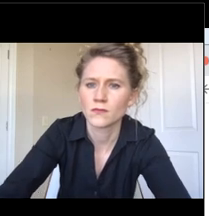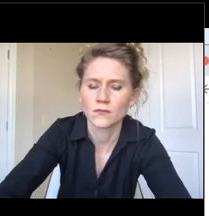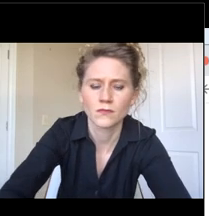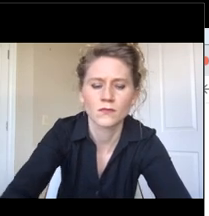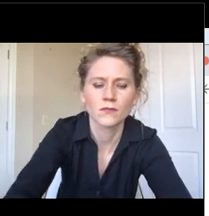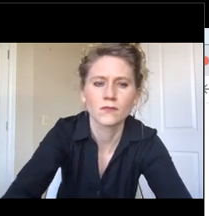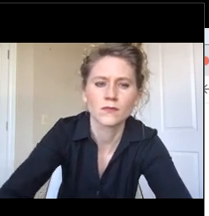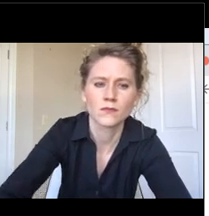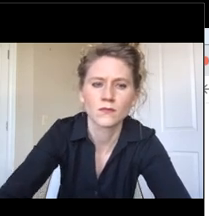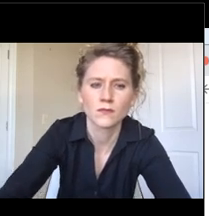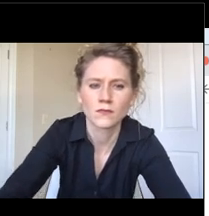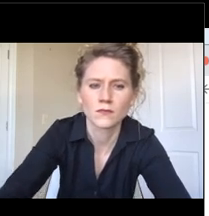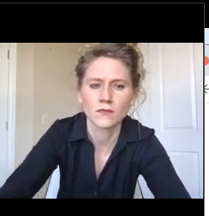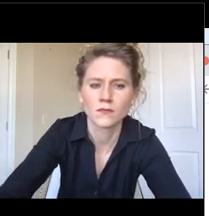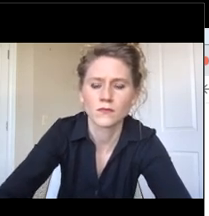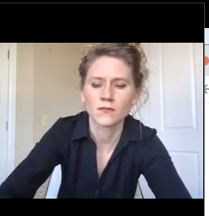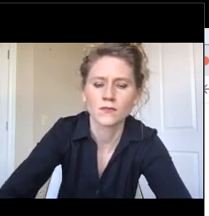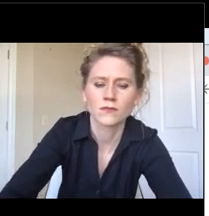Oops, that's the wrong one.